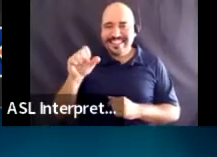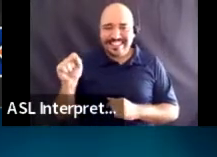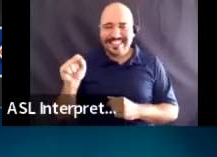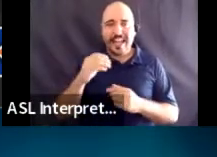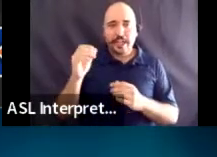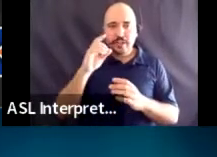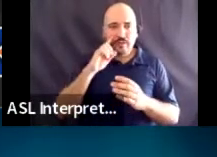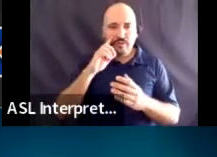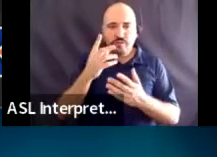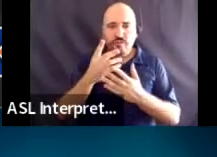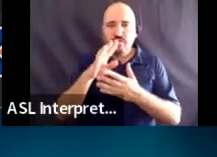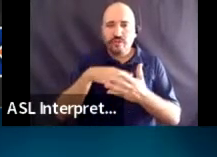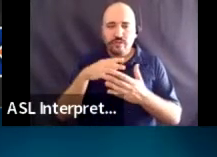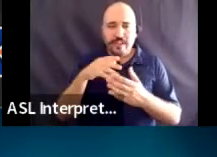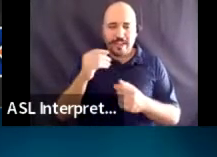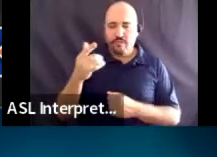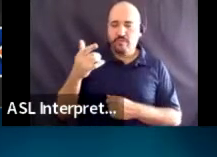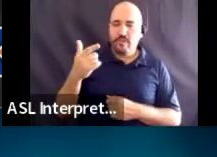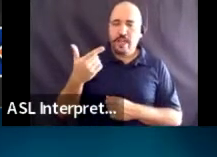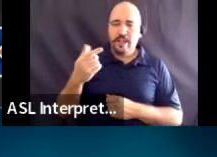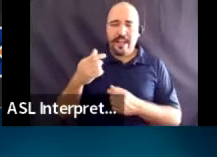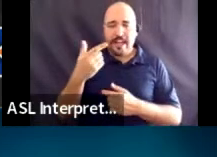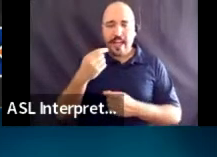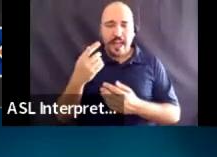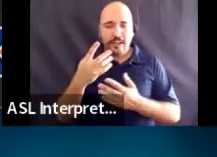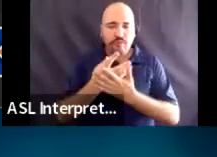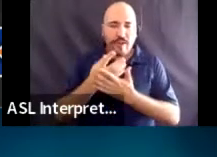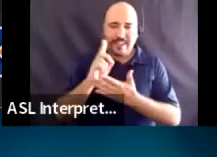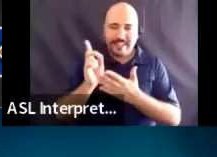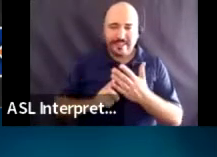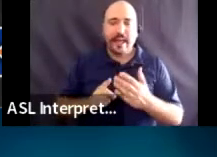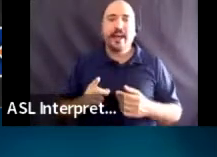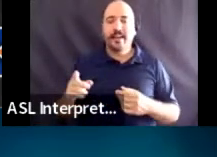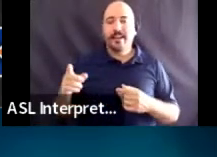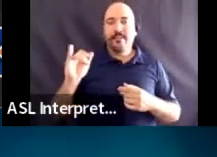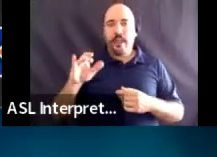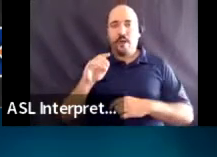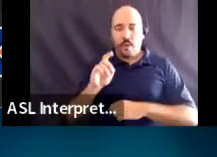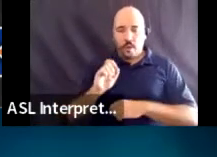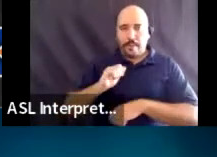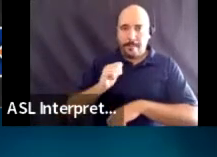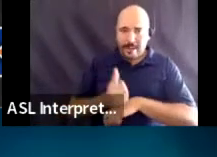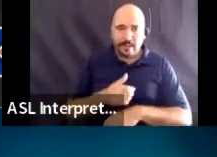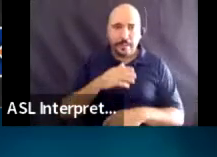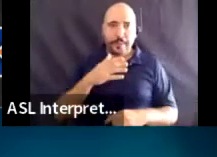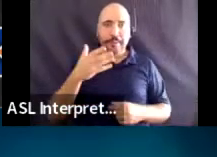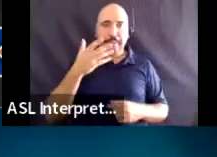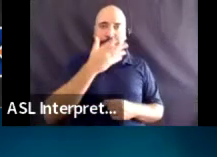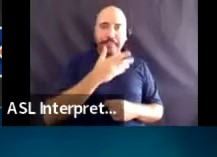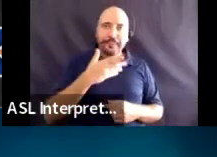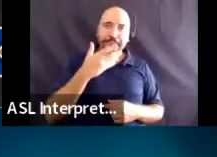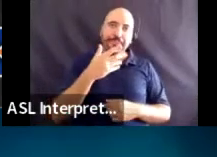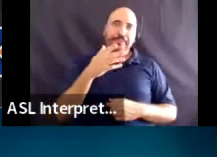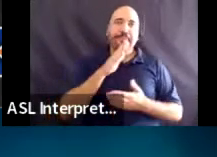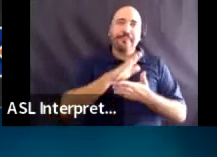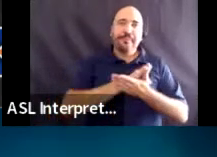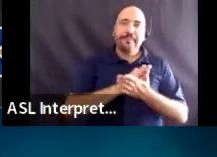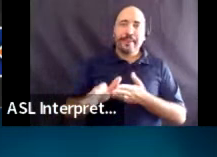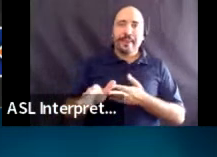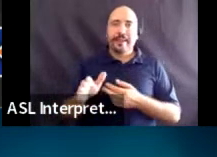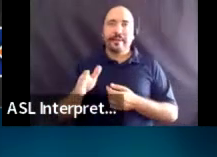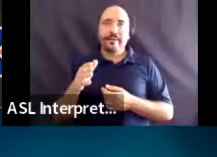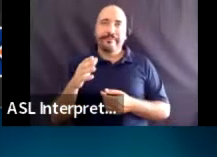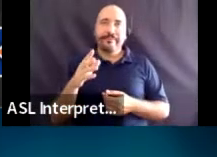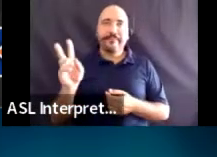graphic design. And so the code base will produce a very plain vanilla looking version of this. I